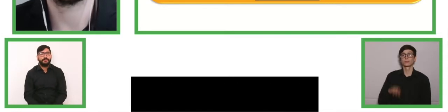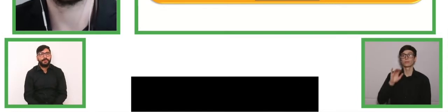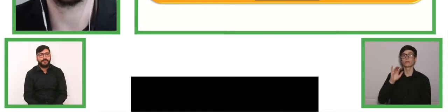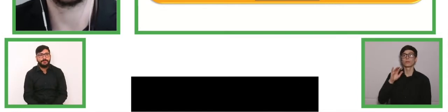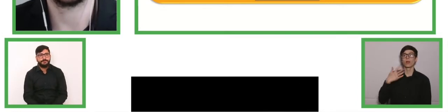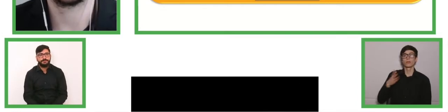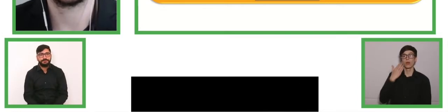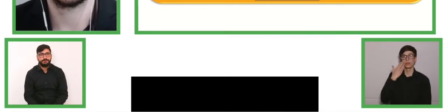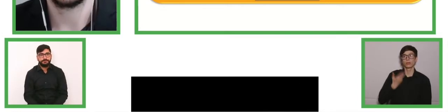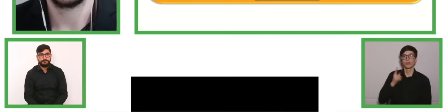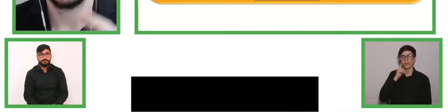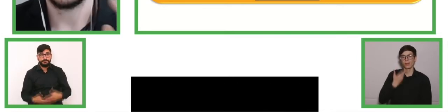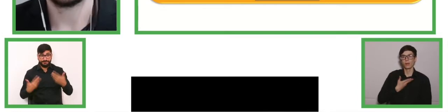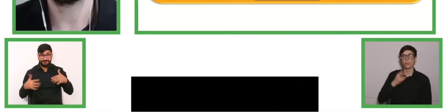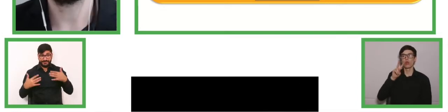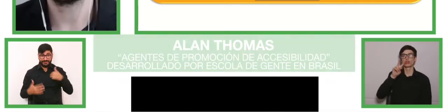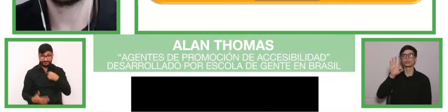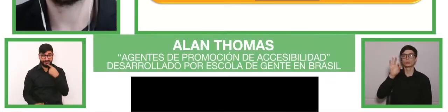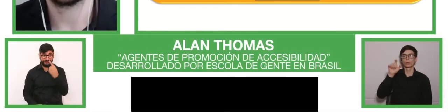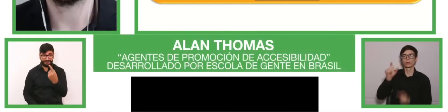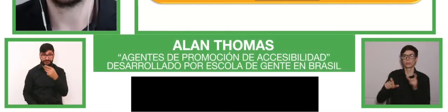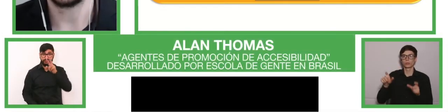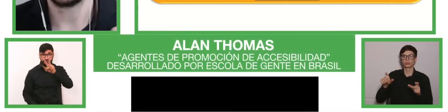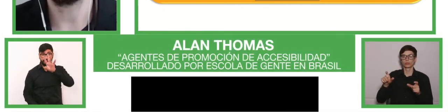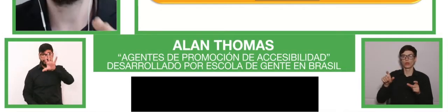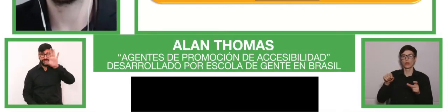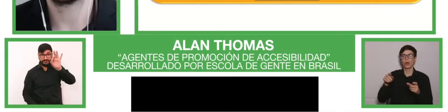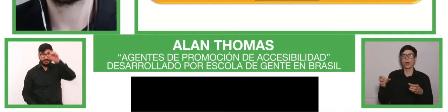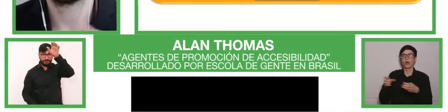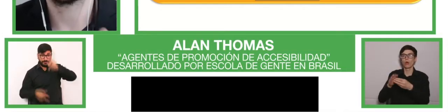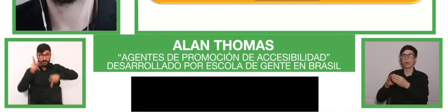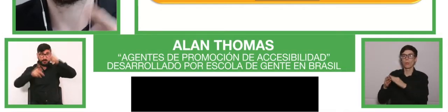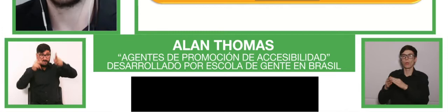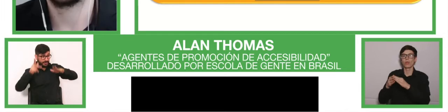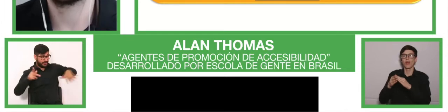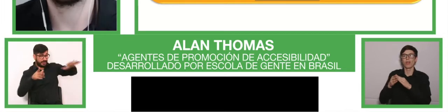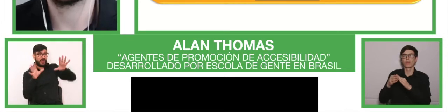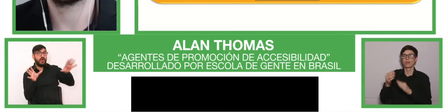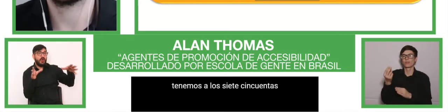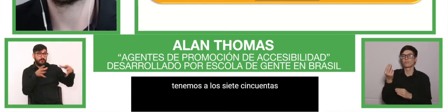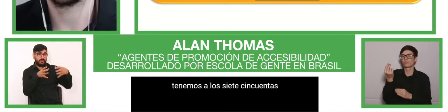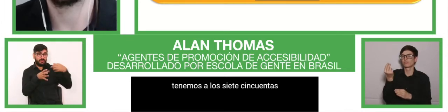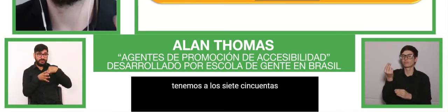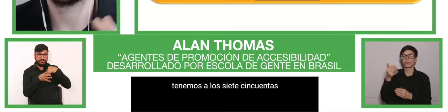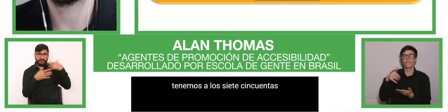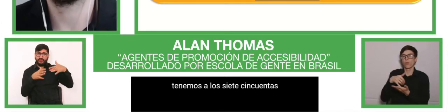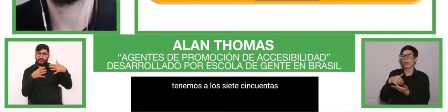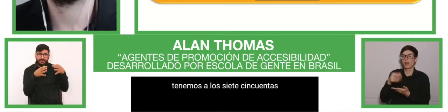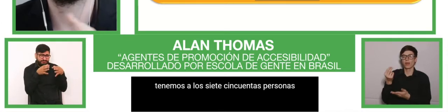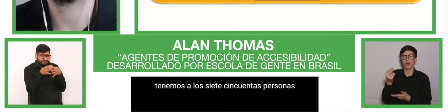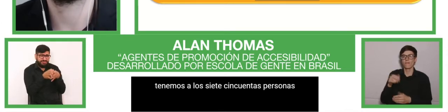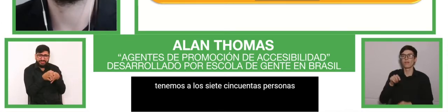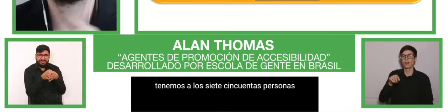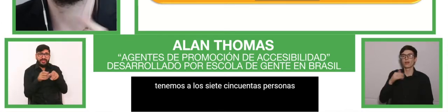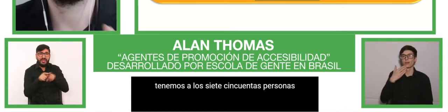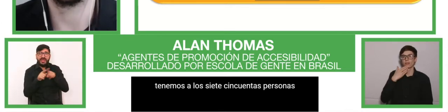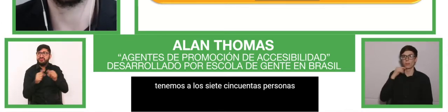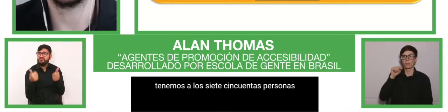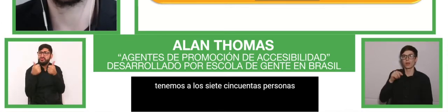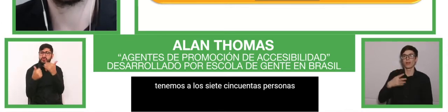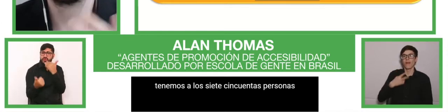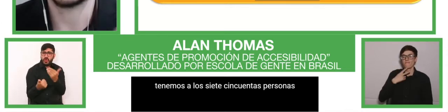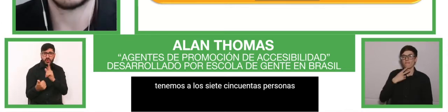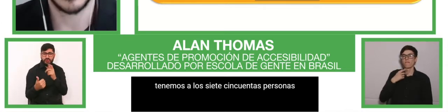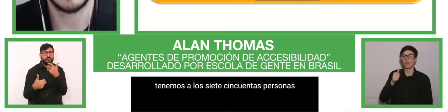low-income communities. According to the UN, 80% of the persons with disabilities live in poverty in countries in